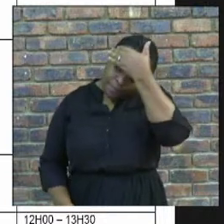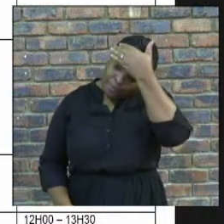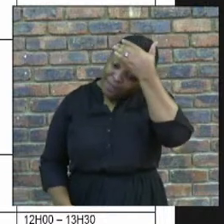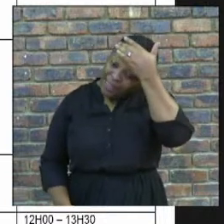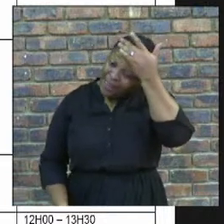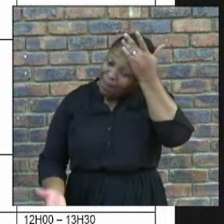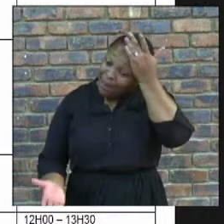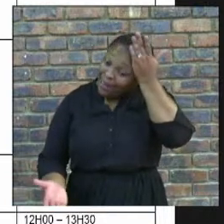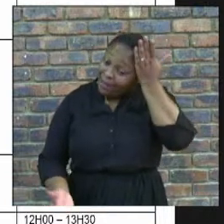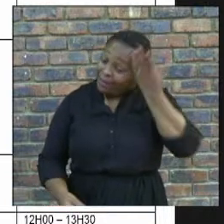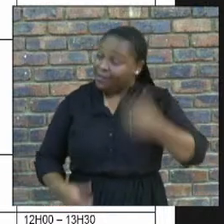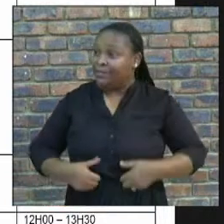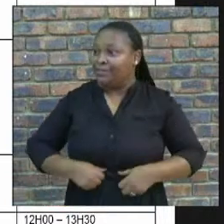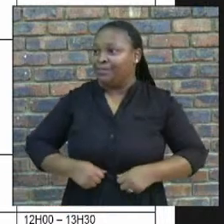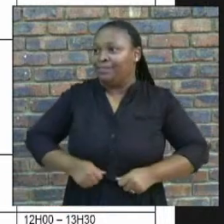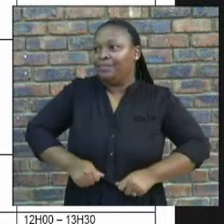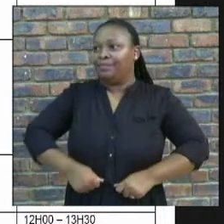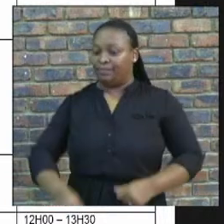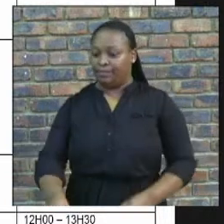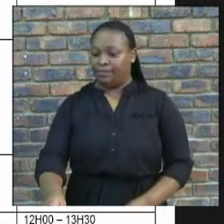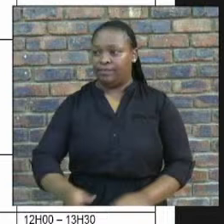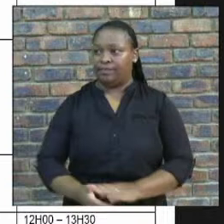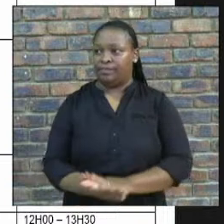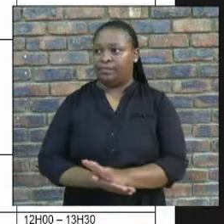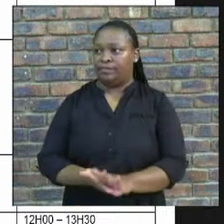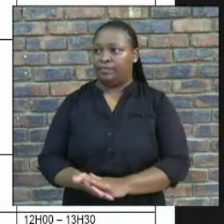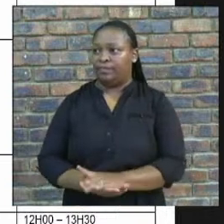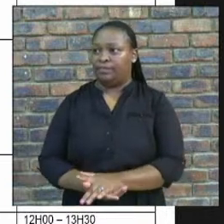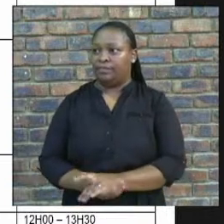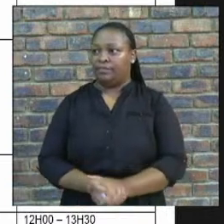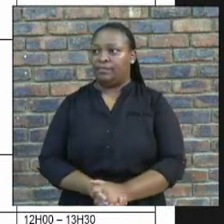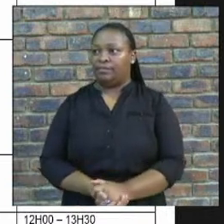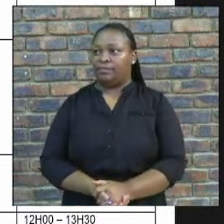members. Okay.